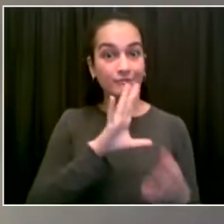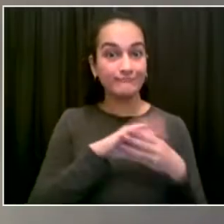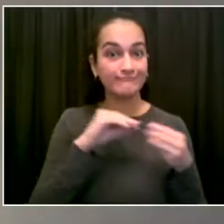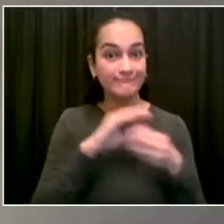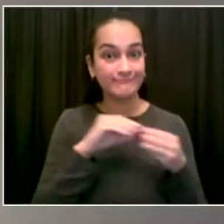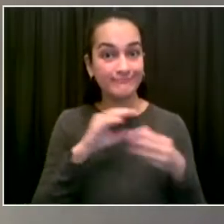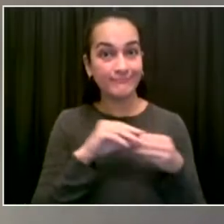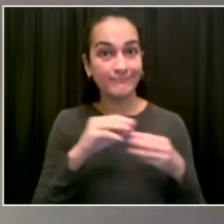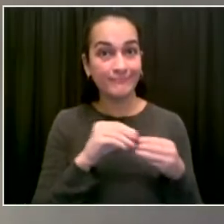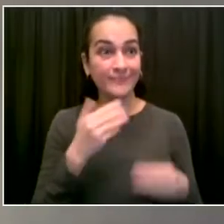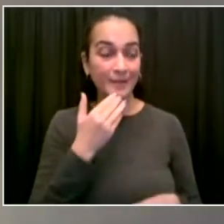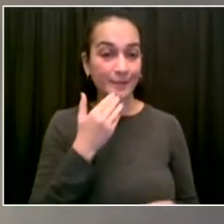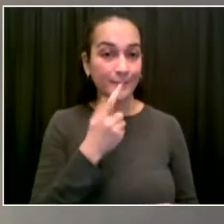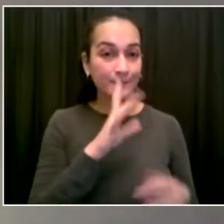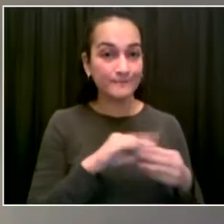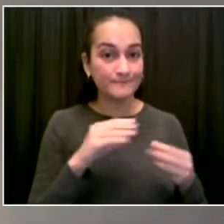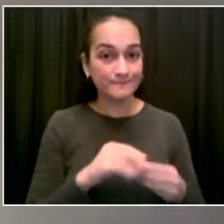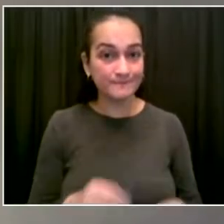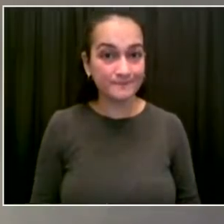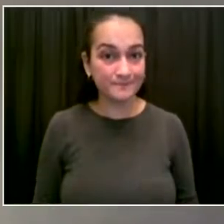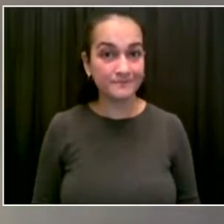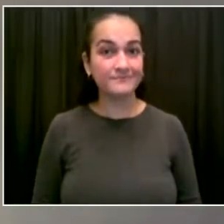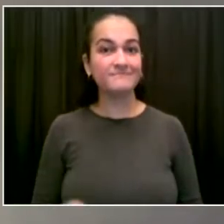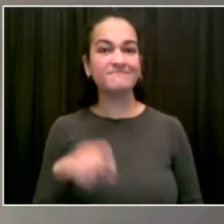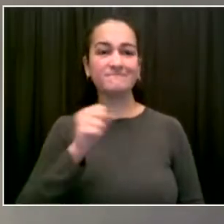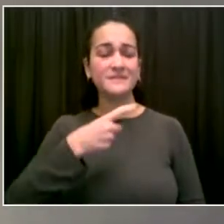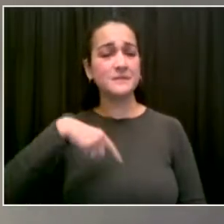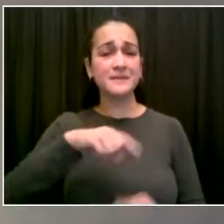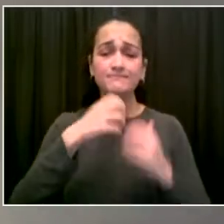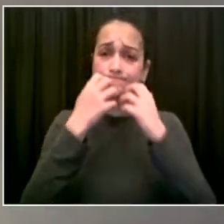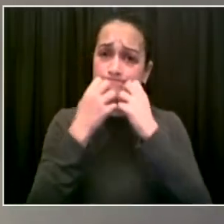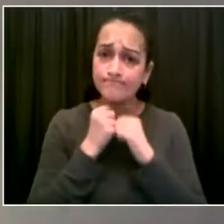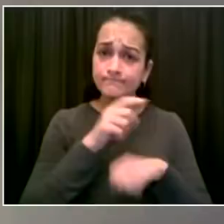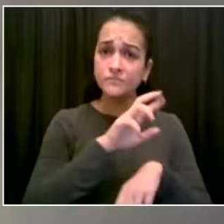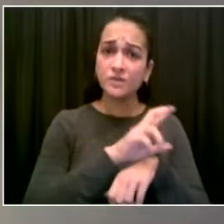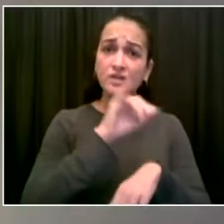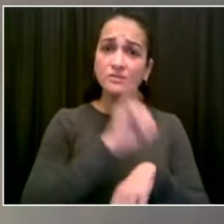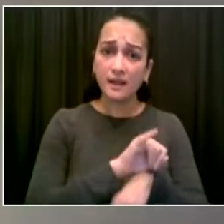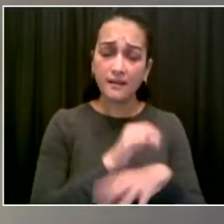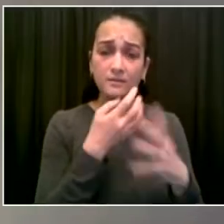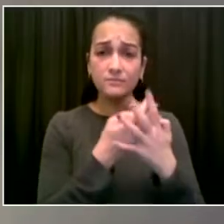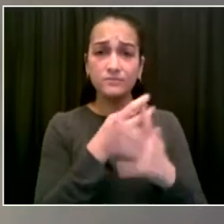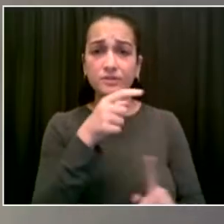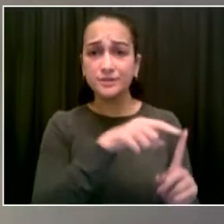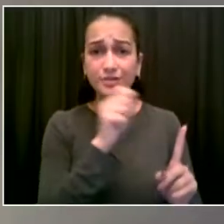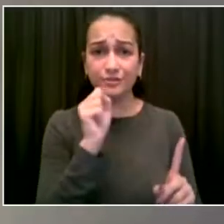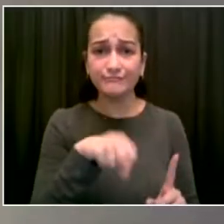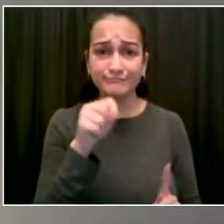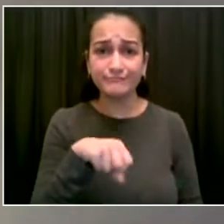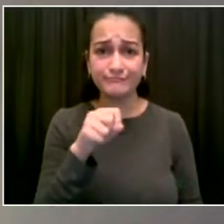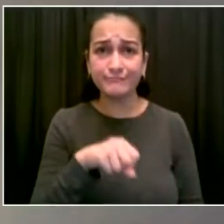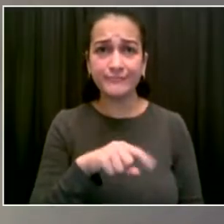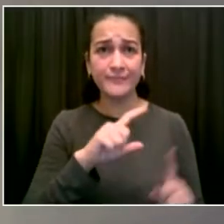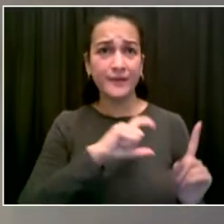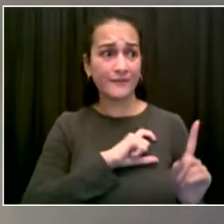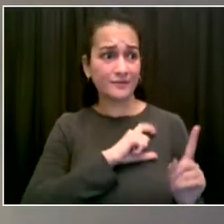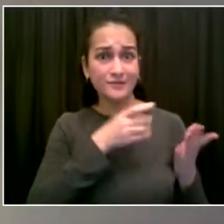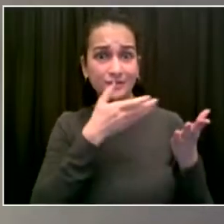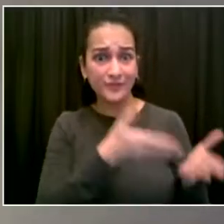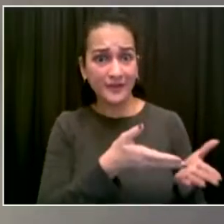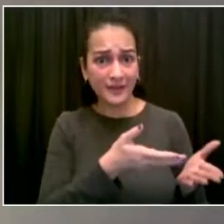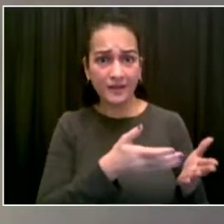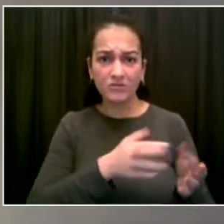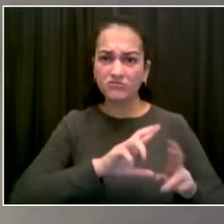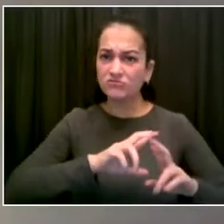right away have correction officers who are fully vaccinated. Staffing of corrections is key to